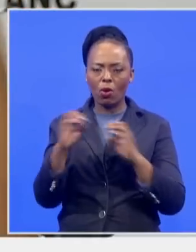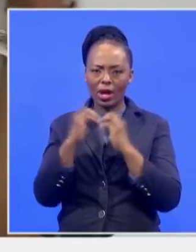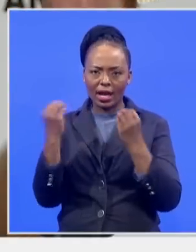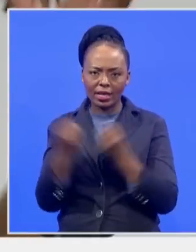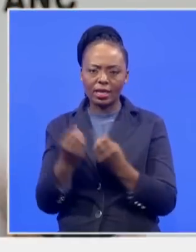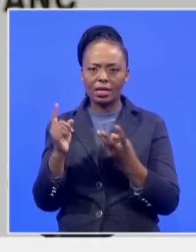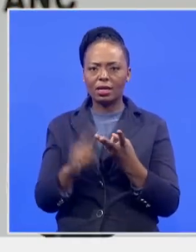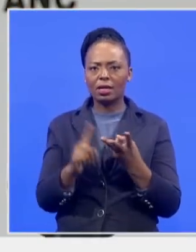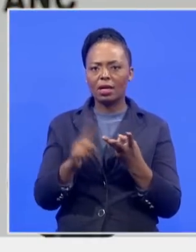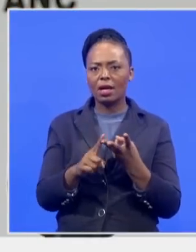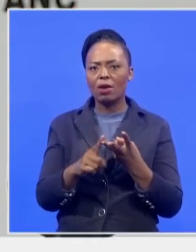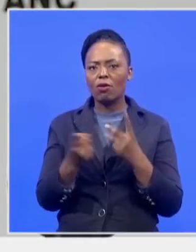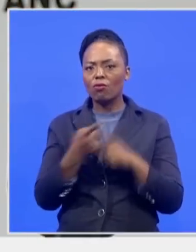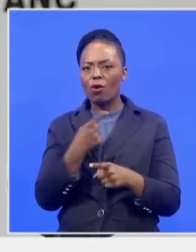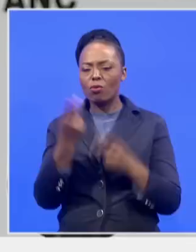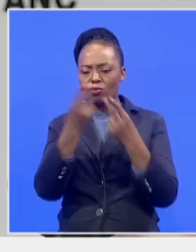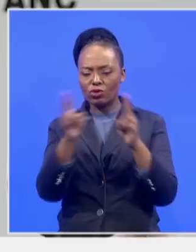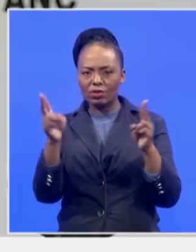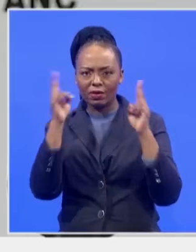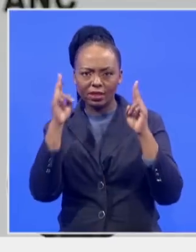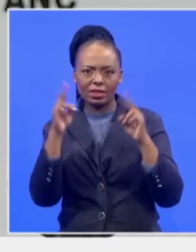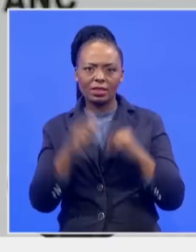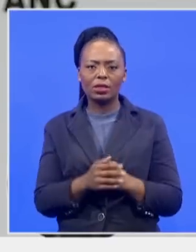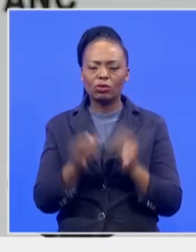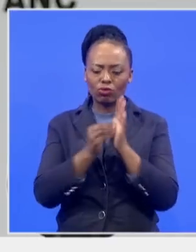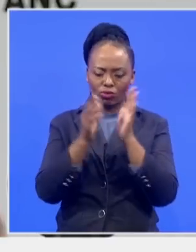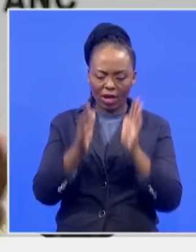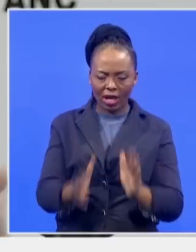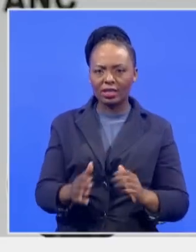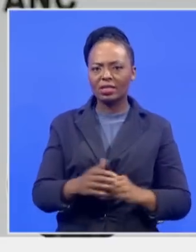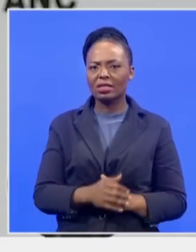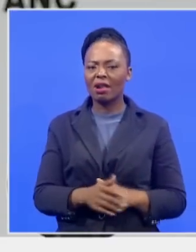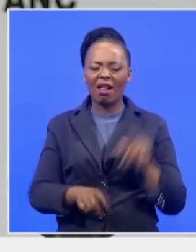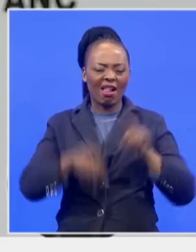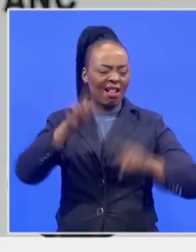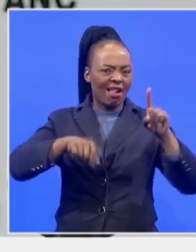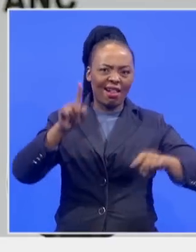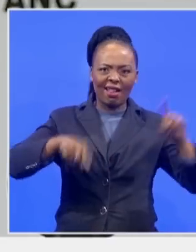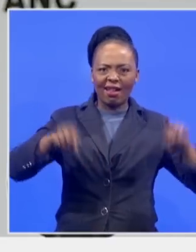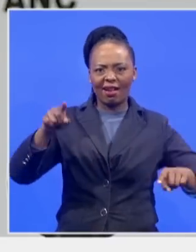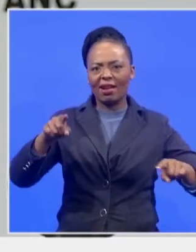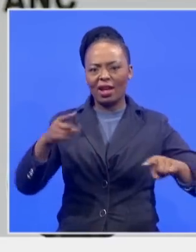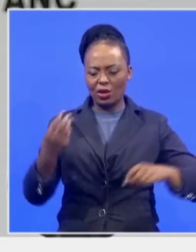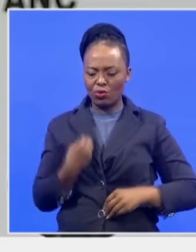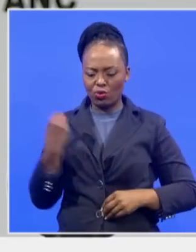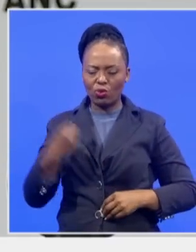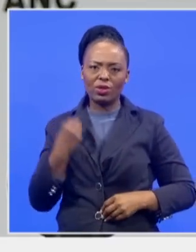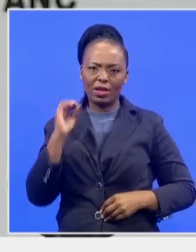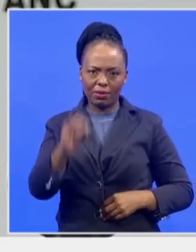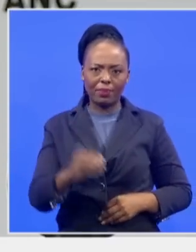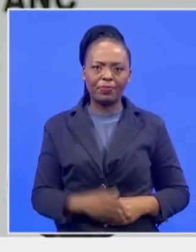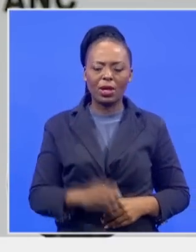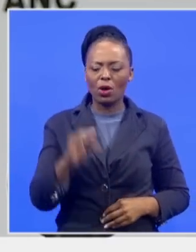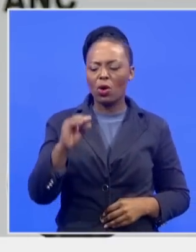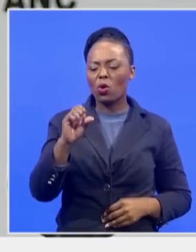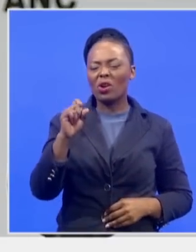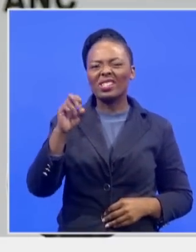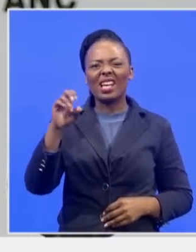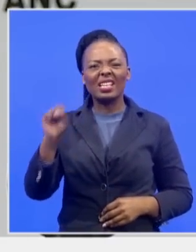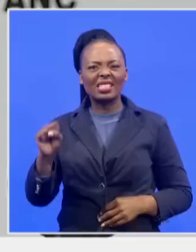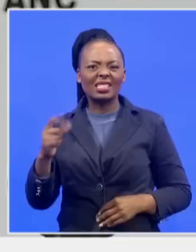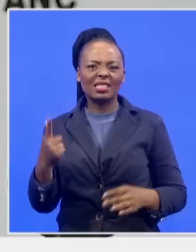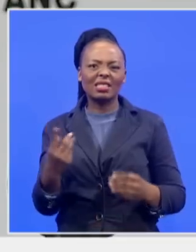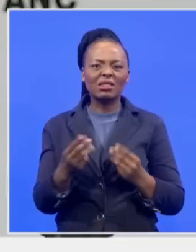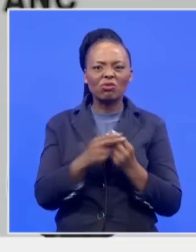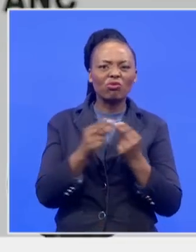the campuses, students here. You've got organic intellectuals. We've got COSAs amongst